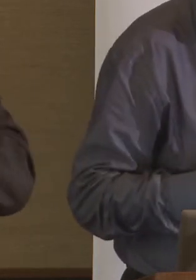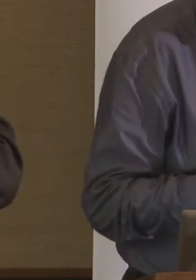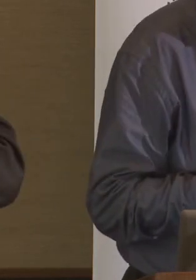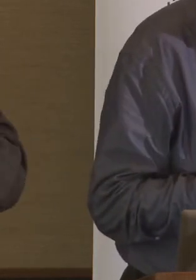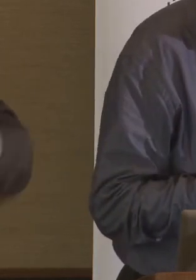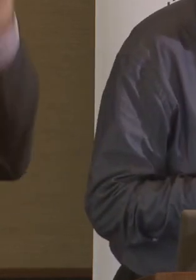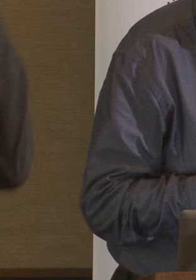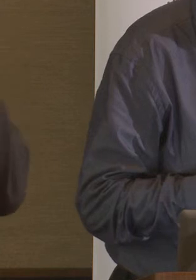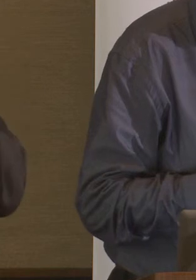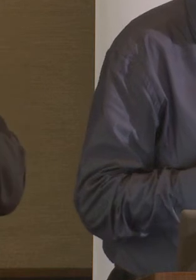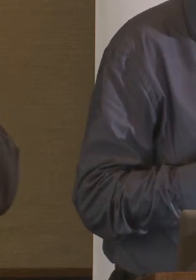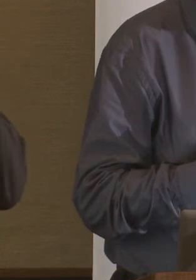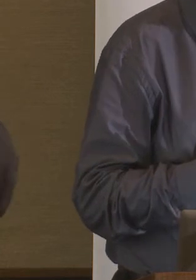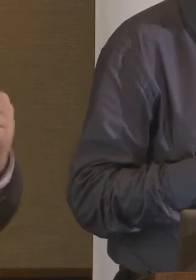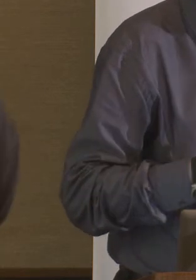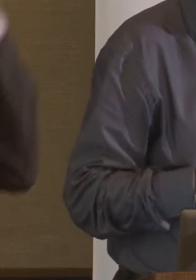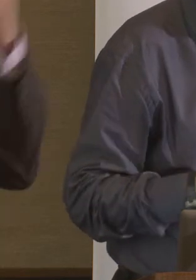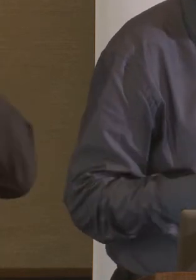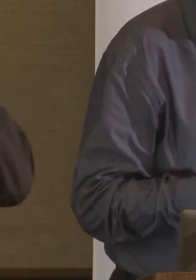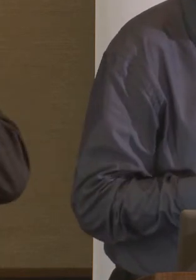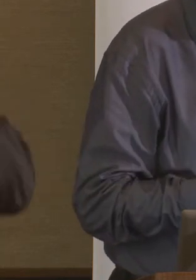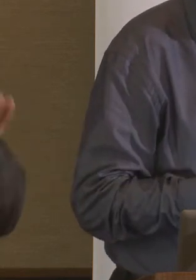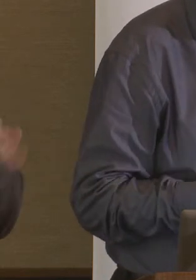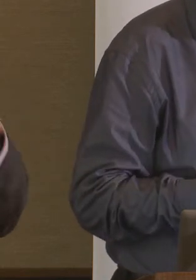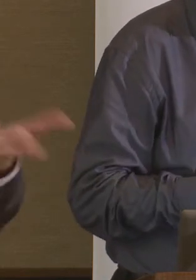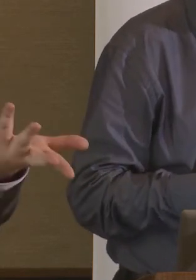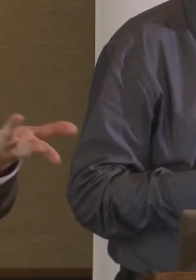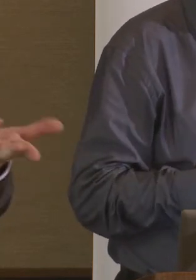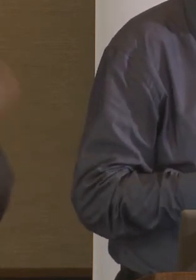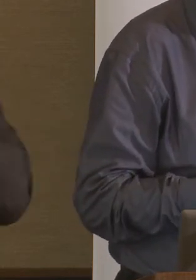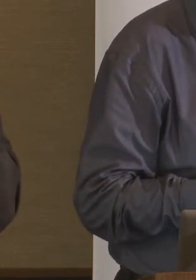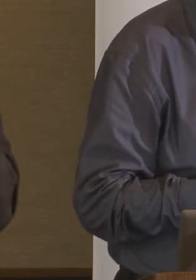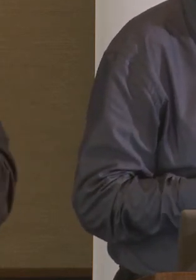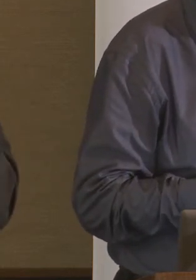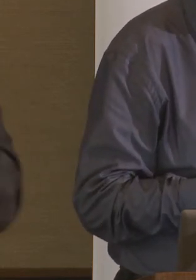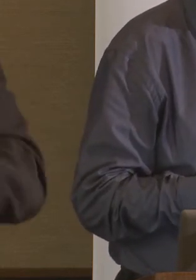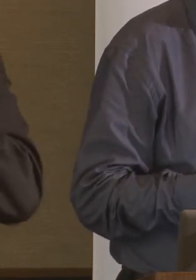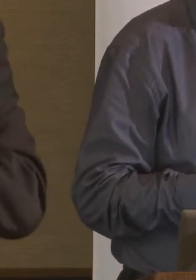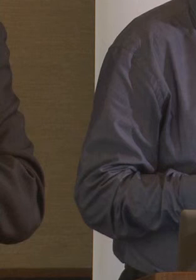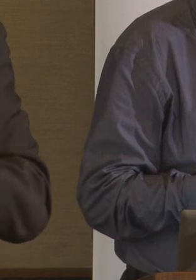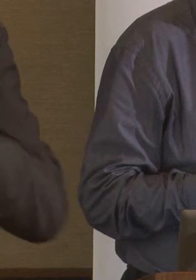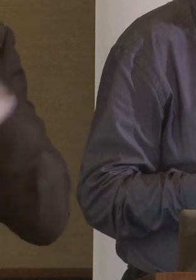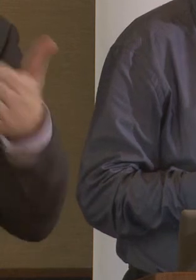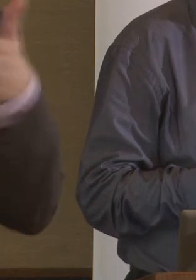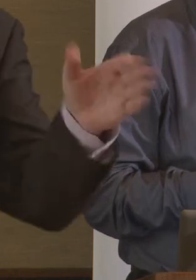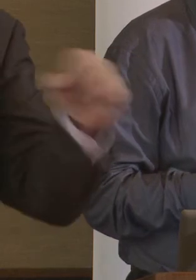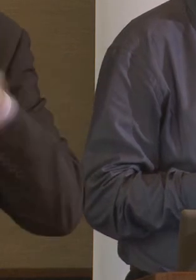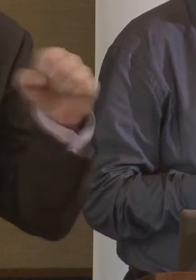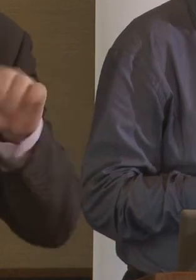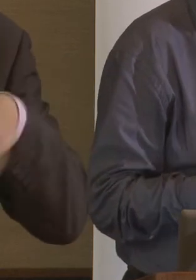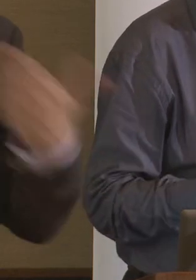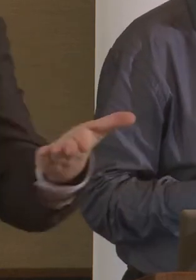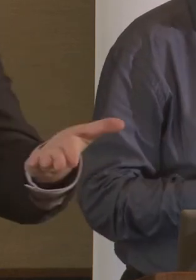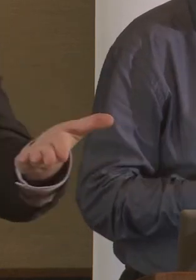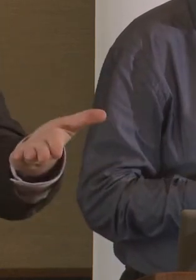improve our skills, so that we can focus on making the most of our resources to deliver public services that we can be proud